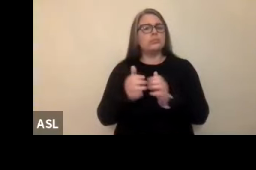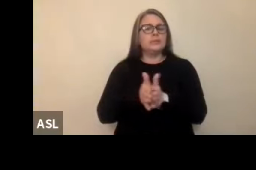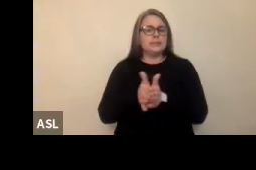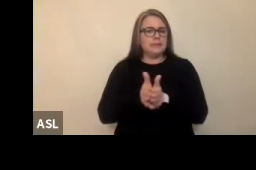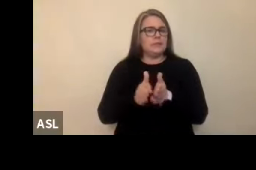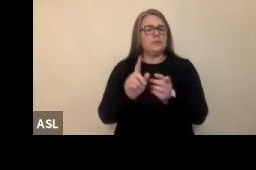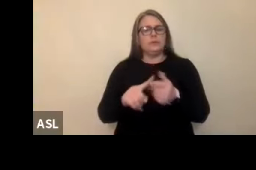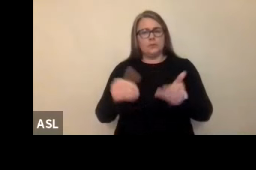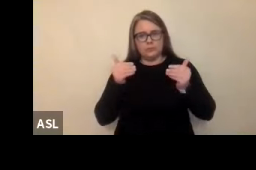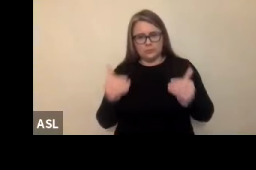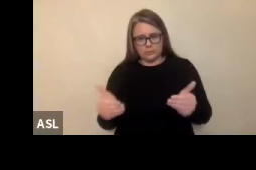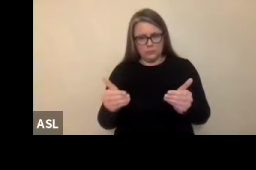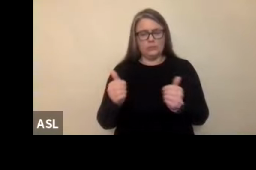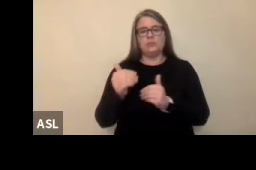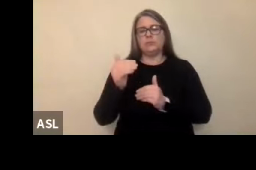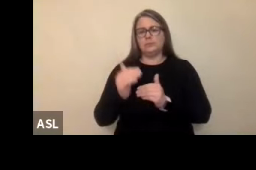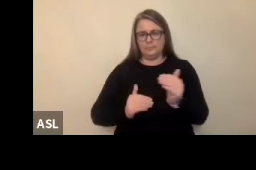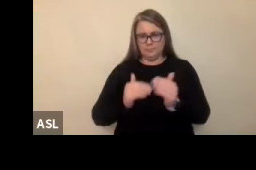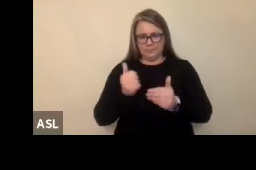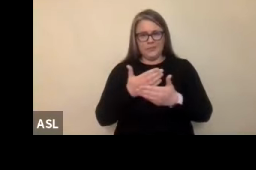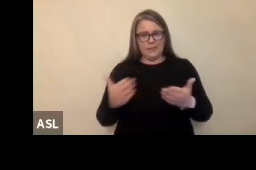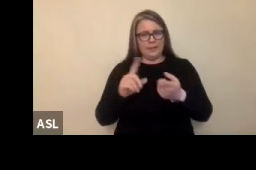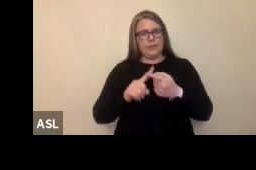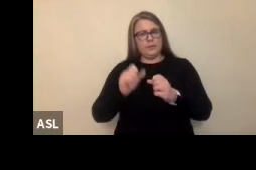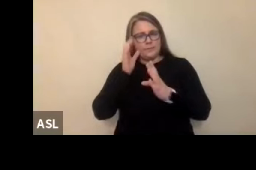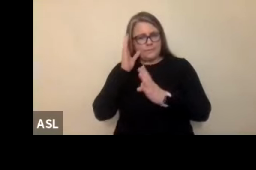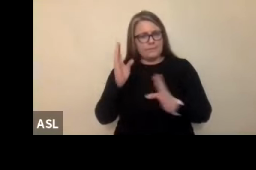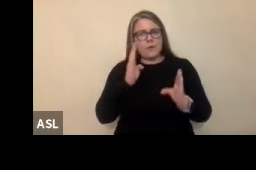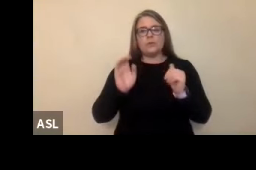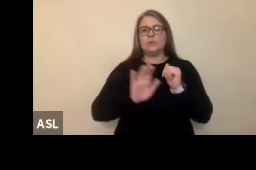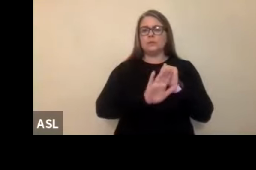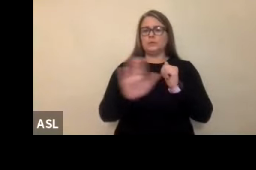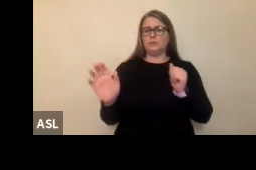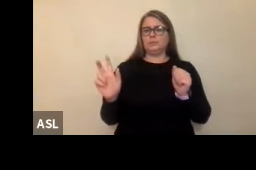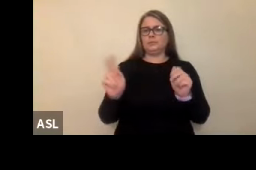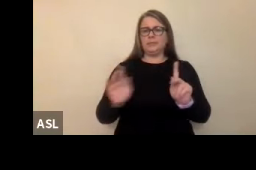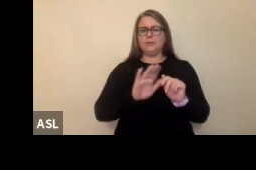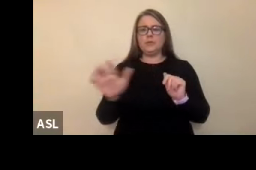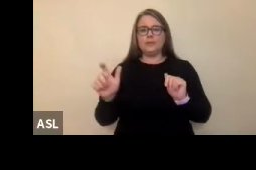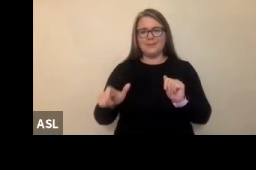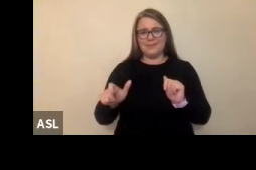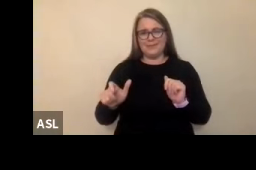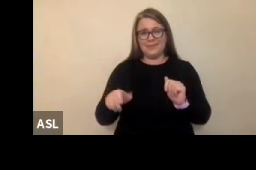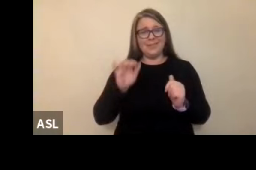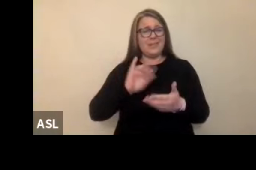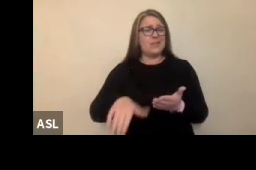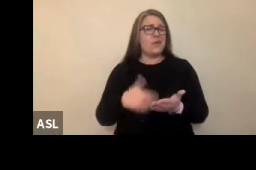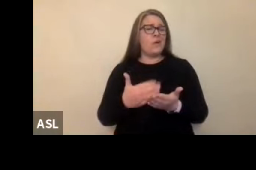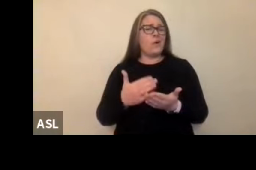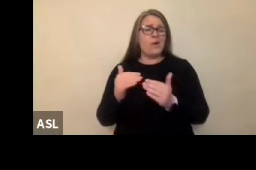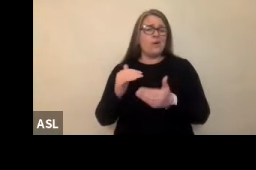to the needs of people right now. And so that goes for the whole range of mutual aid projects, whether